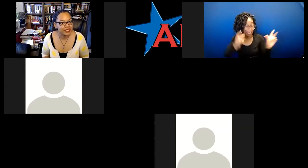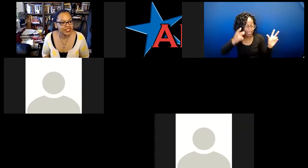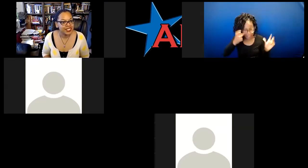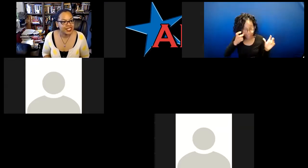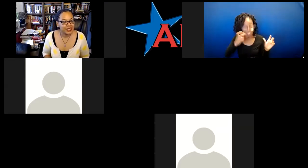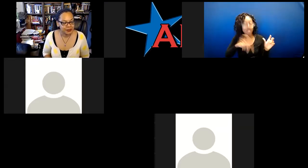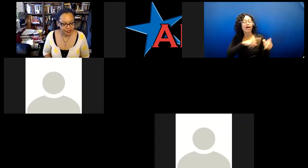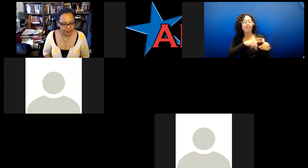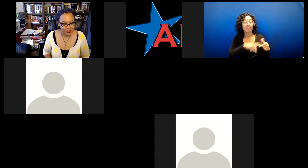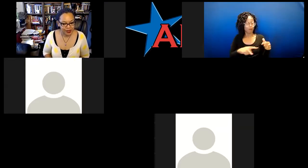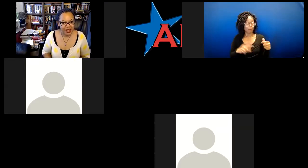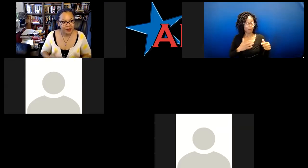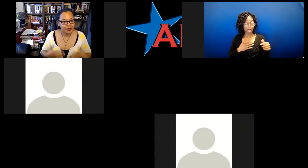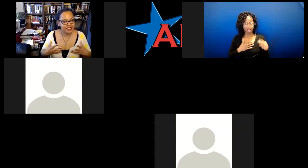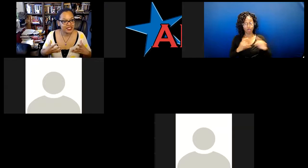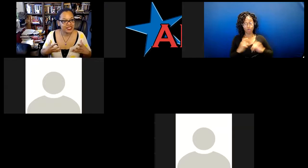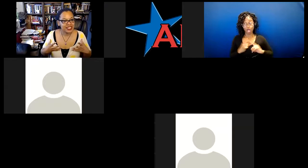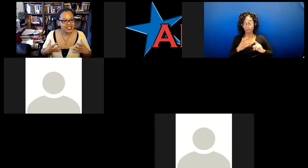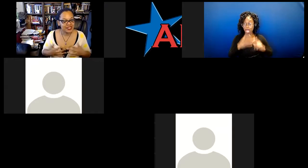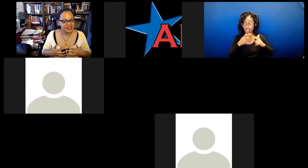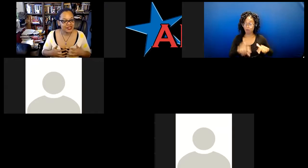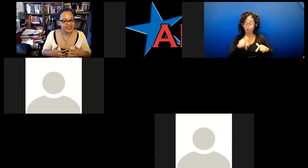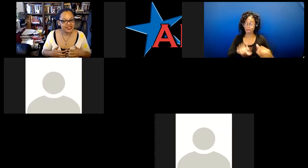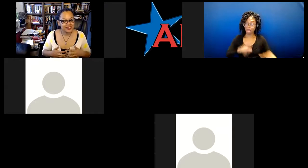language. So I would just,